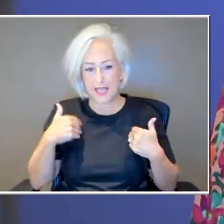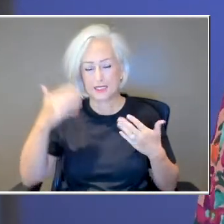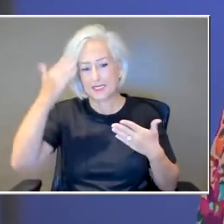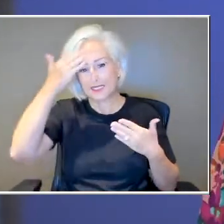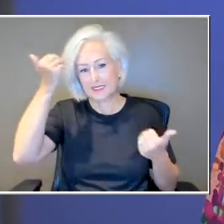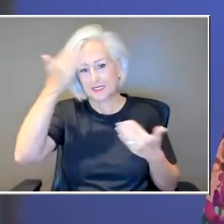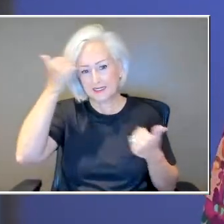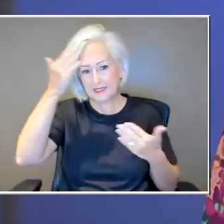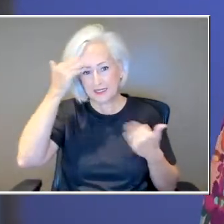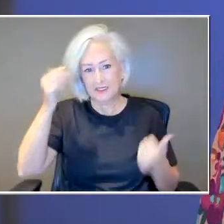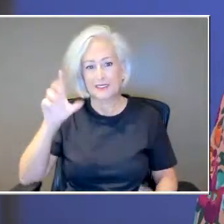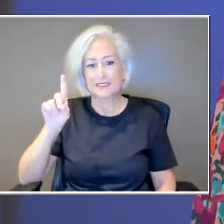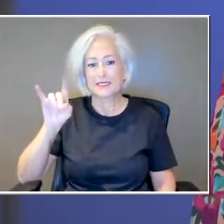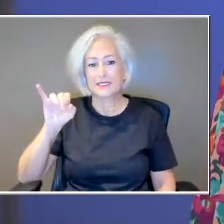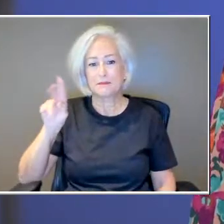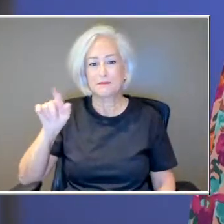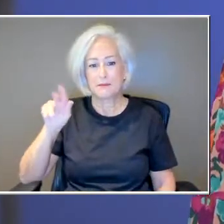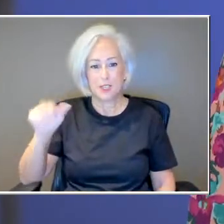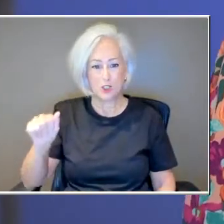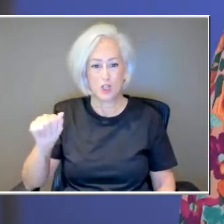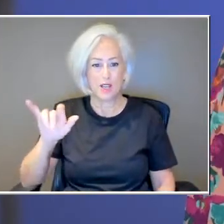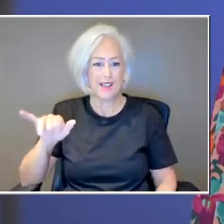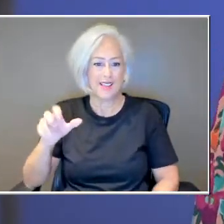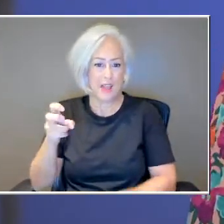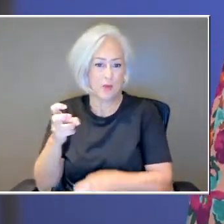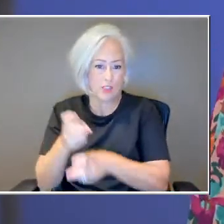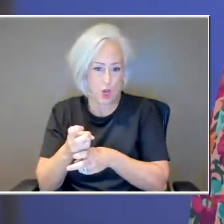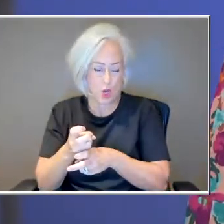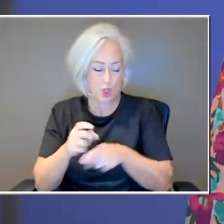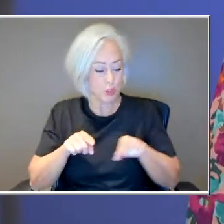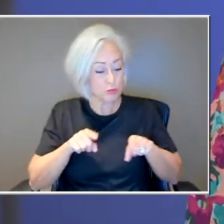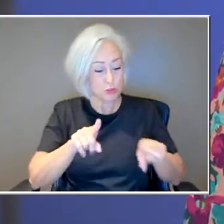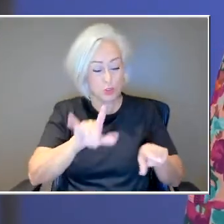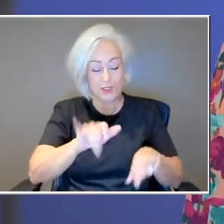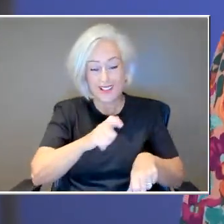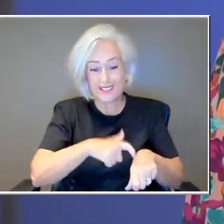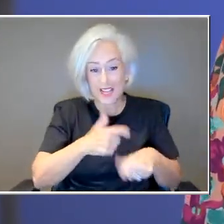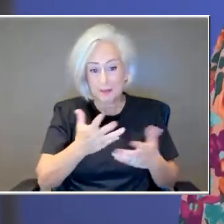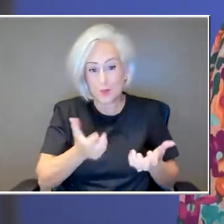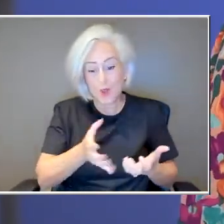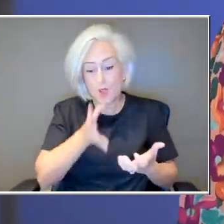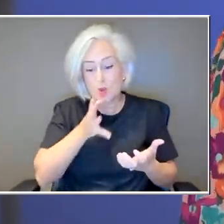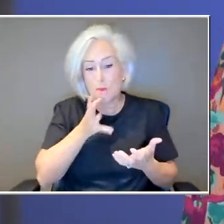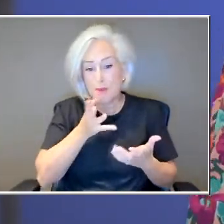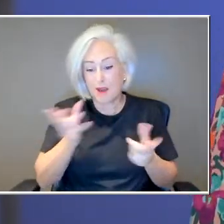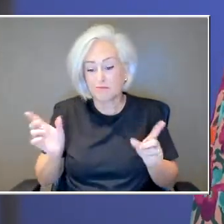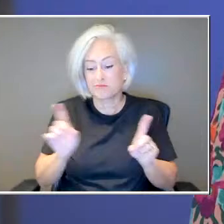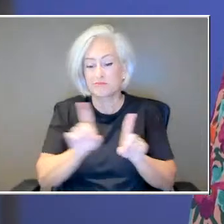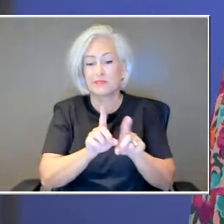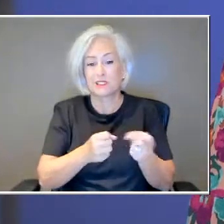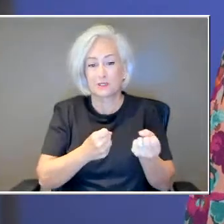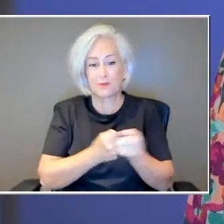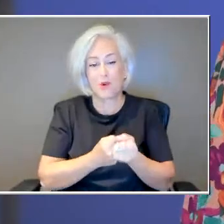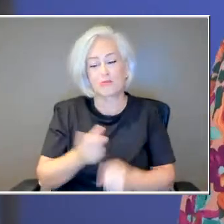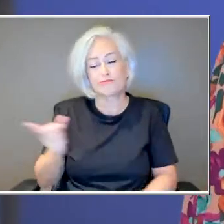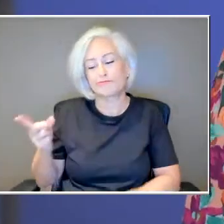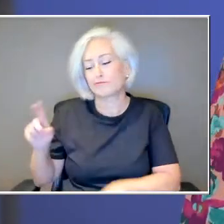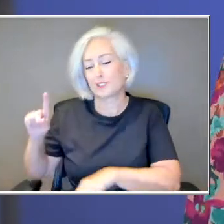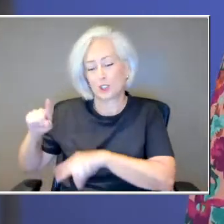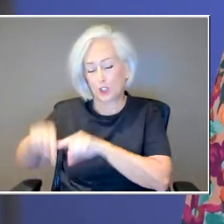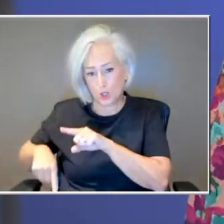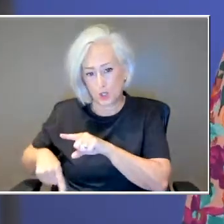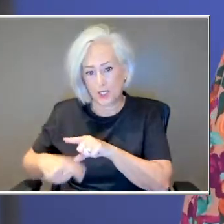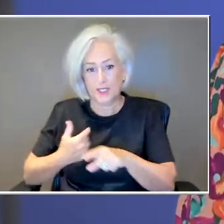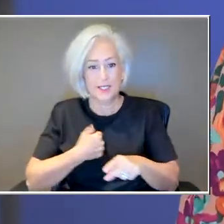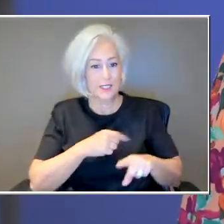want your family, you want your mom, and she wasn't able to be there. So I relied on the doctors and best friends